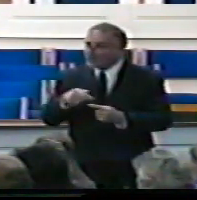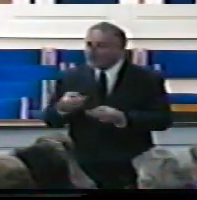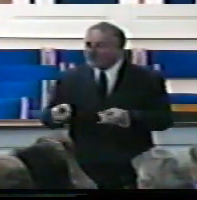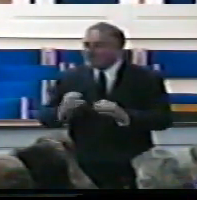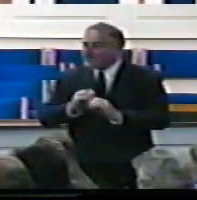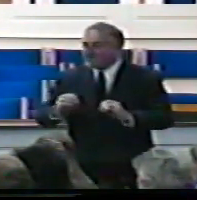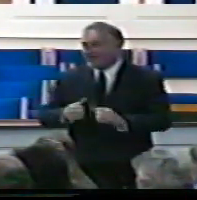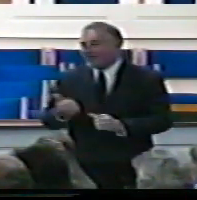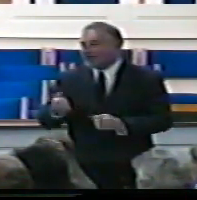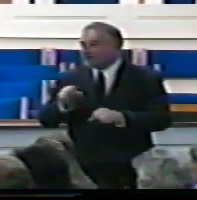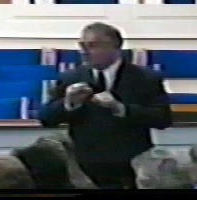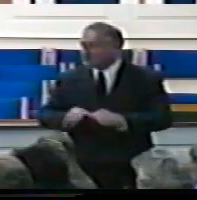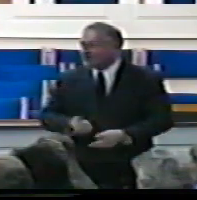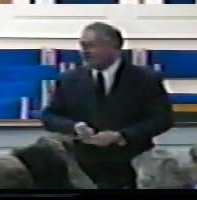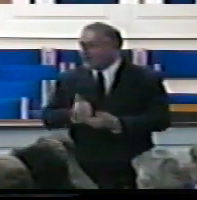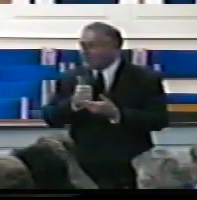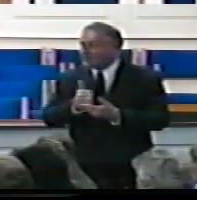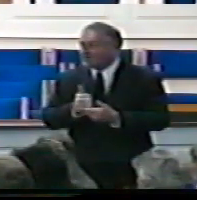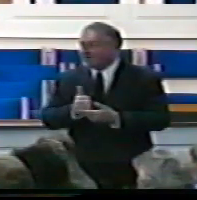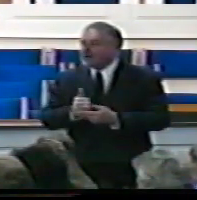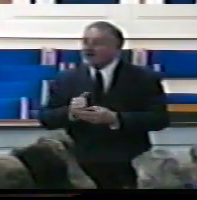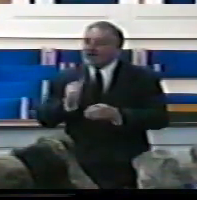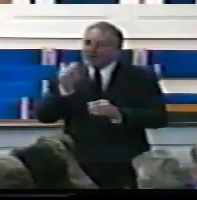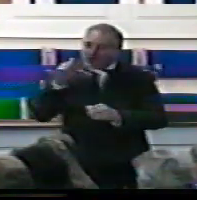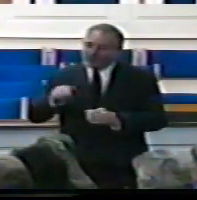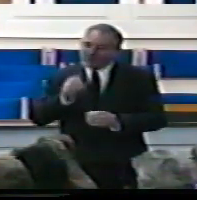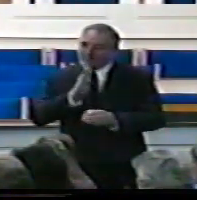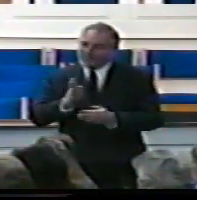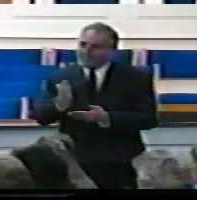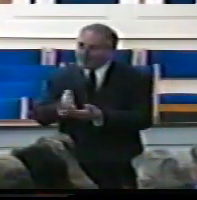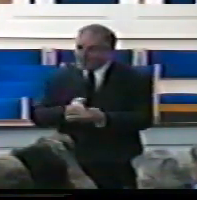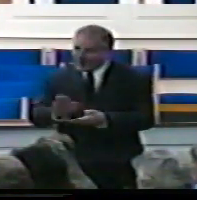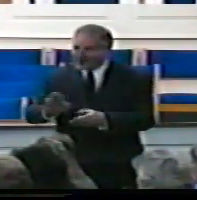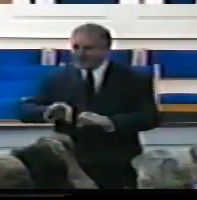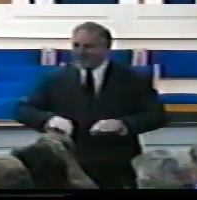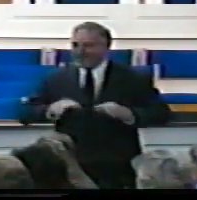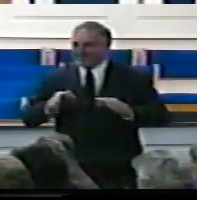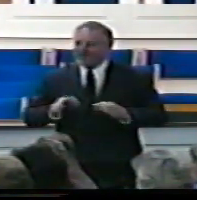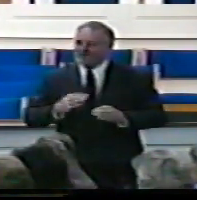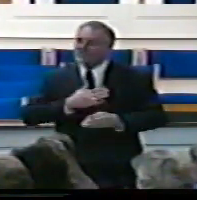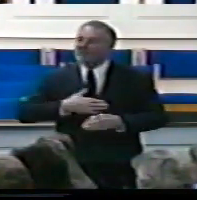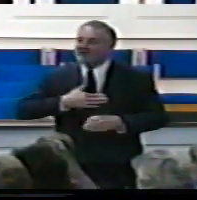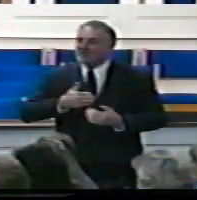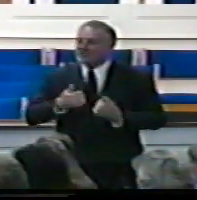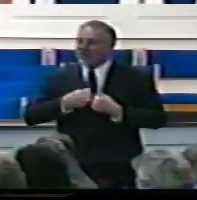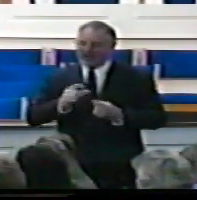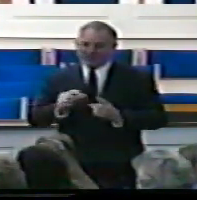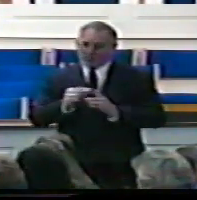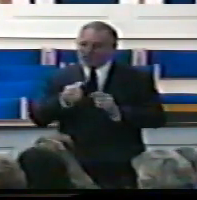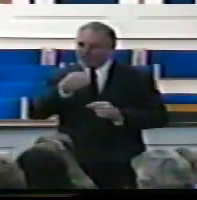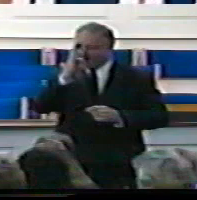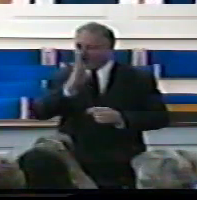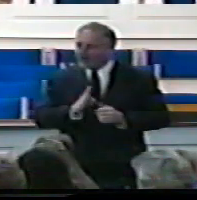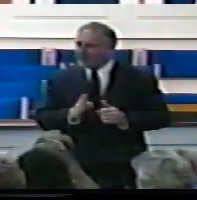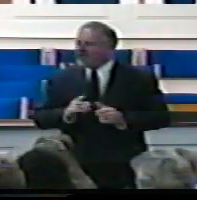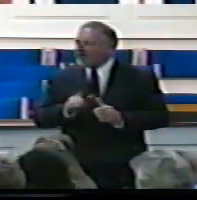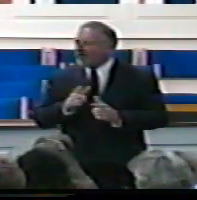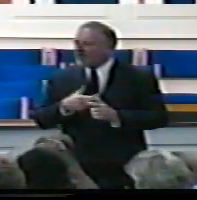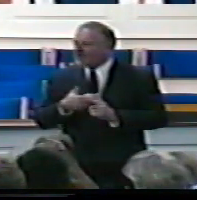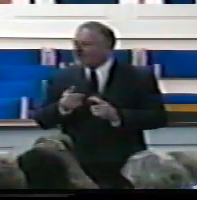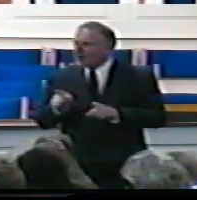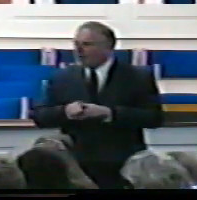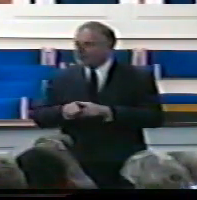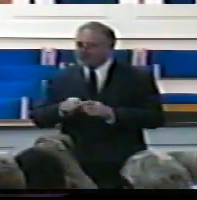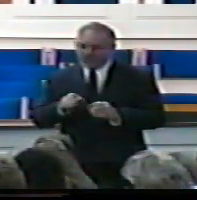else can speak to me. You ought to make it a vital part of your life. The privilege of the Word of God. Look in verse number 17. There's the purity of the Word of